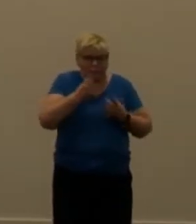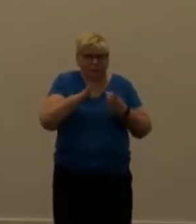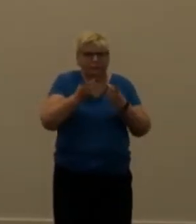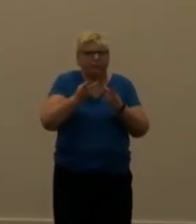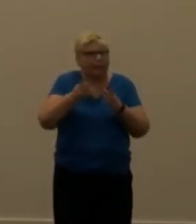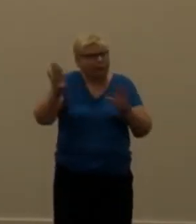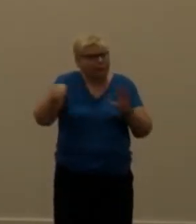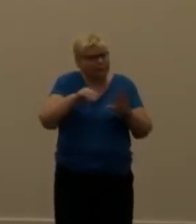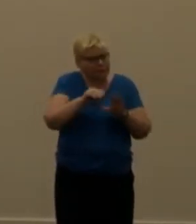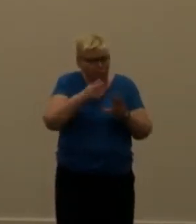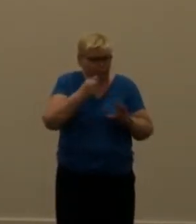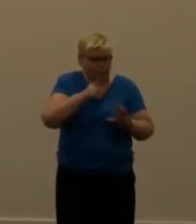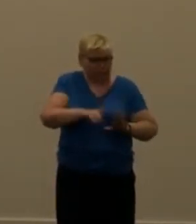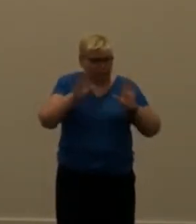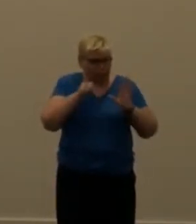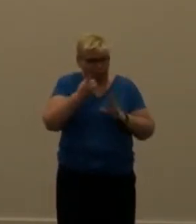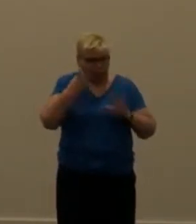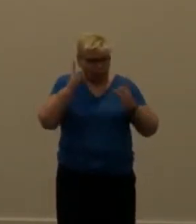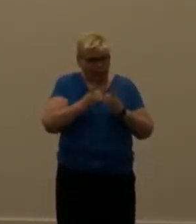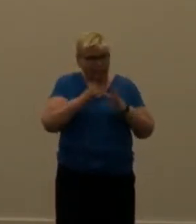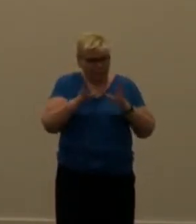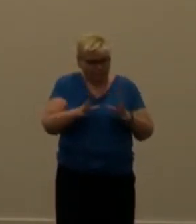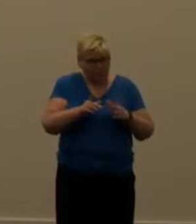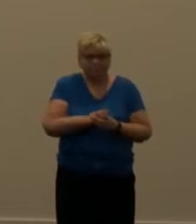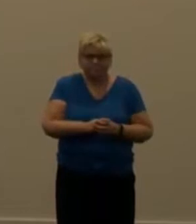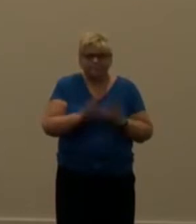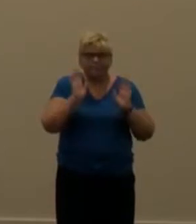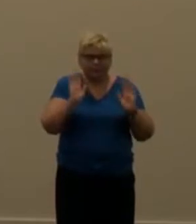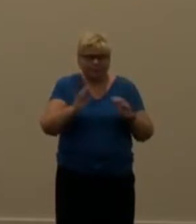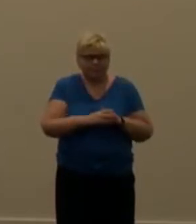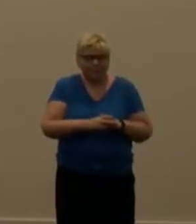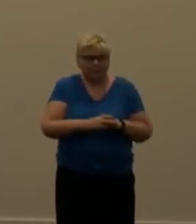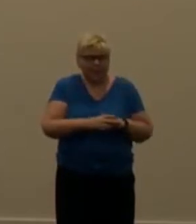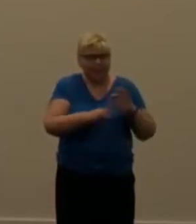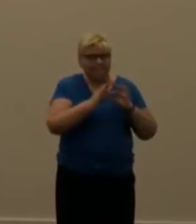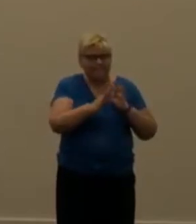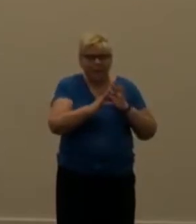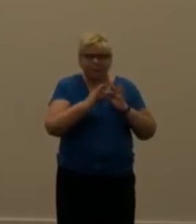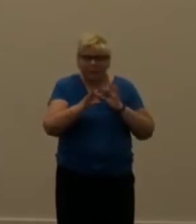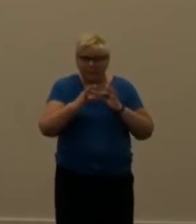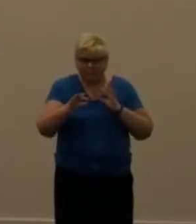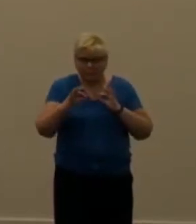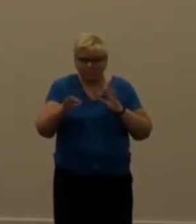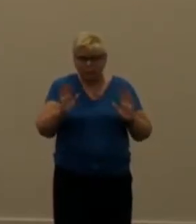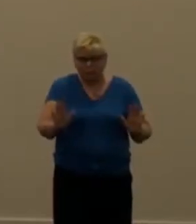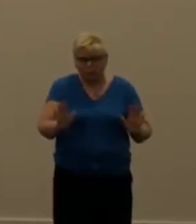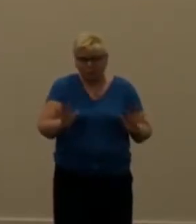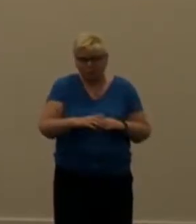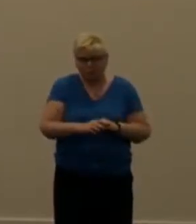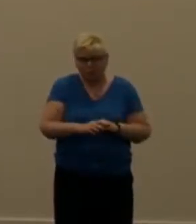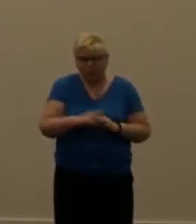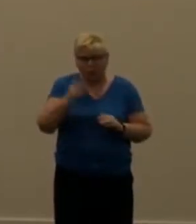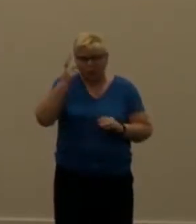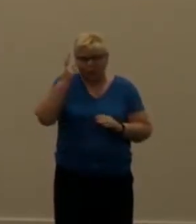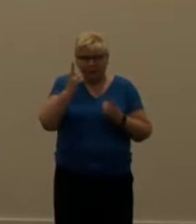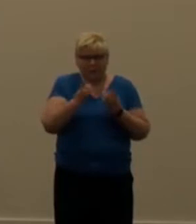boards. Now the pipelines. The pipelines is, let's imagine it, so something that is